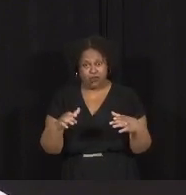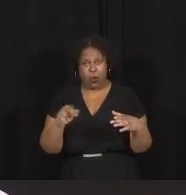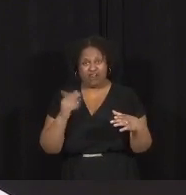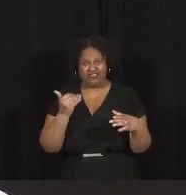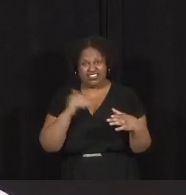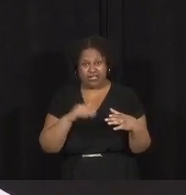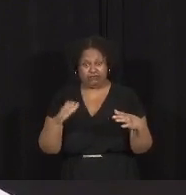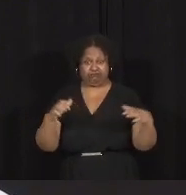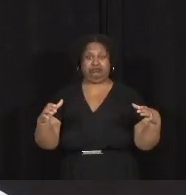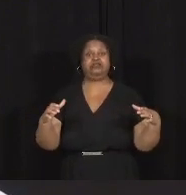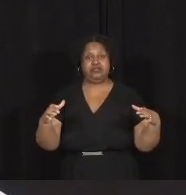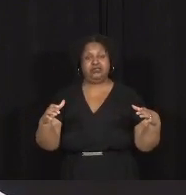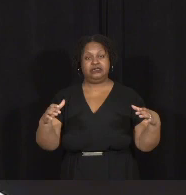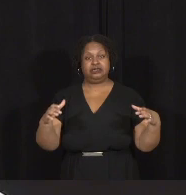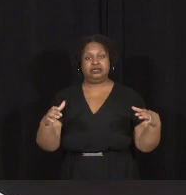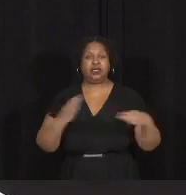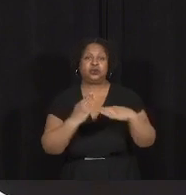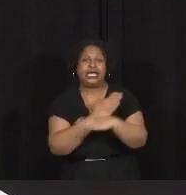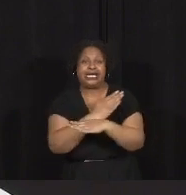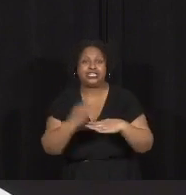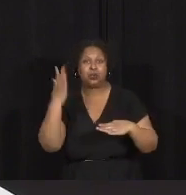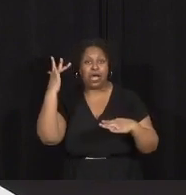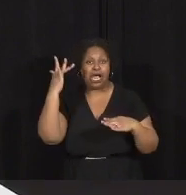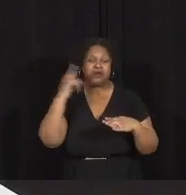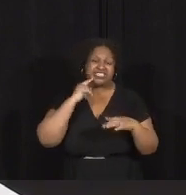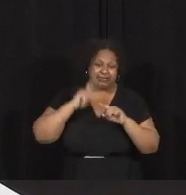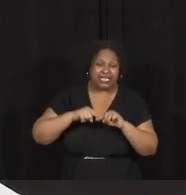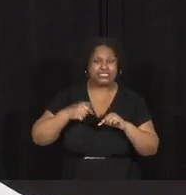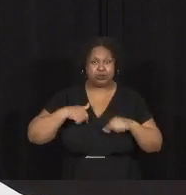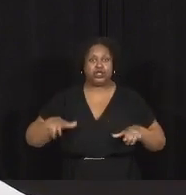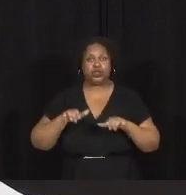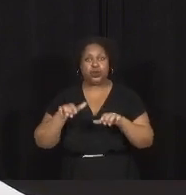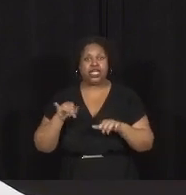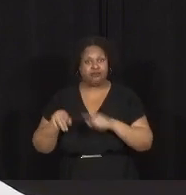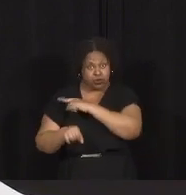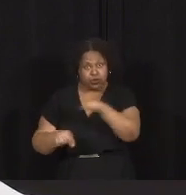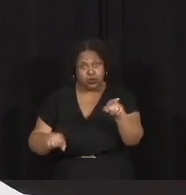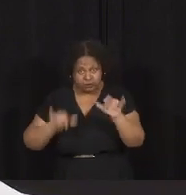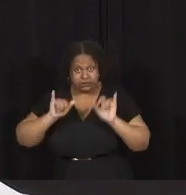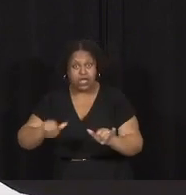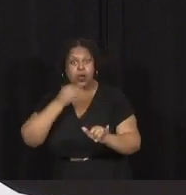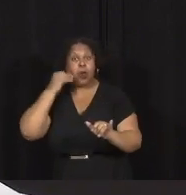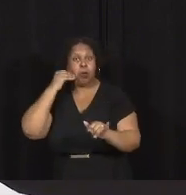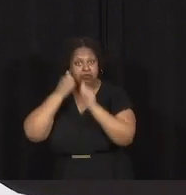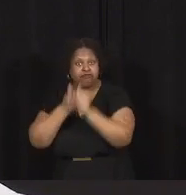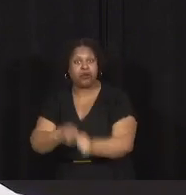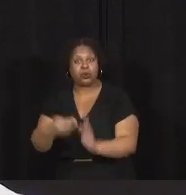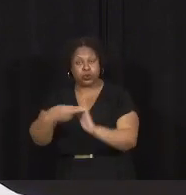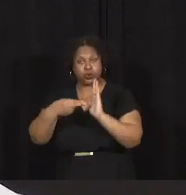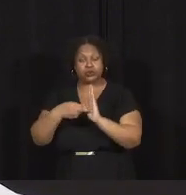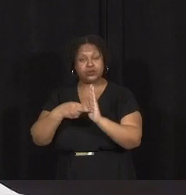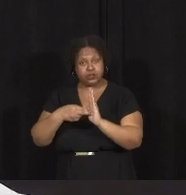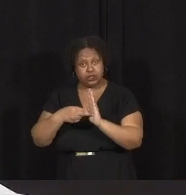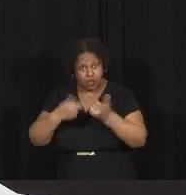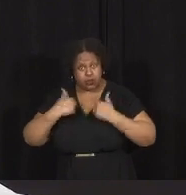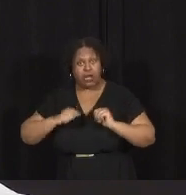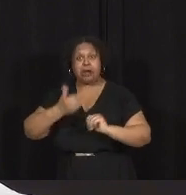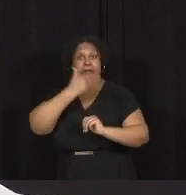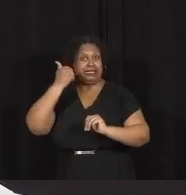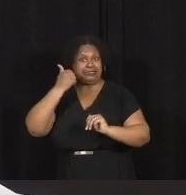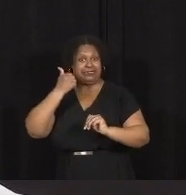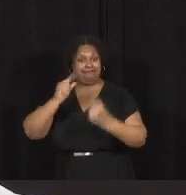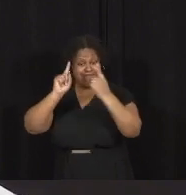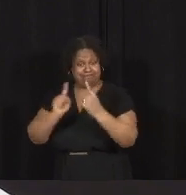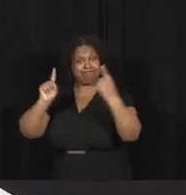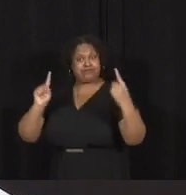us. If we follow the rules, if we do our best to socially distance, if we look